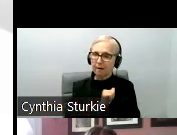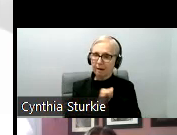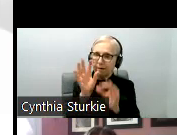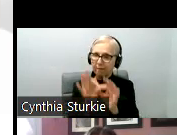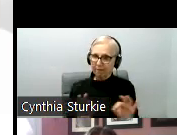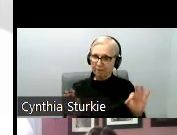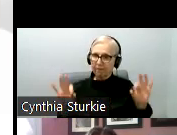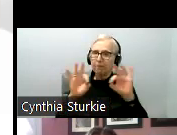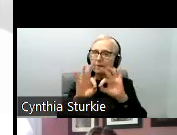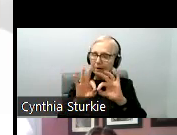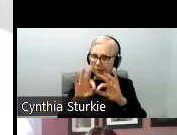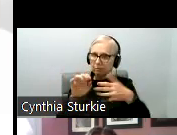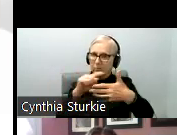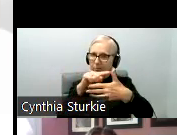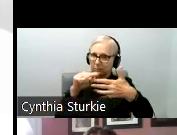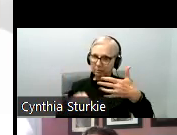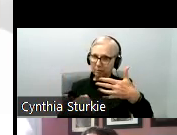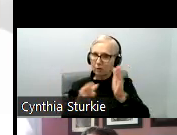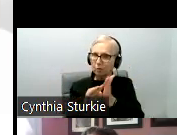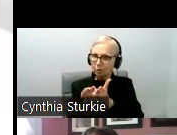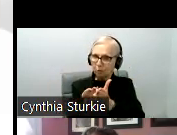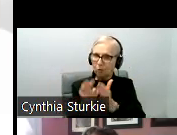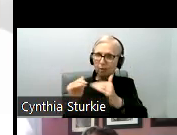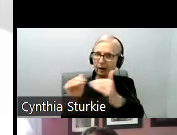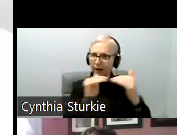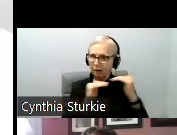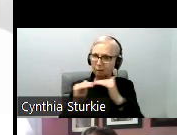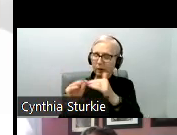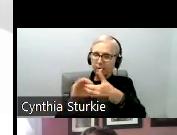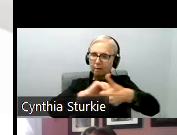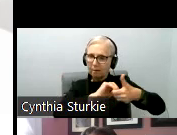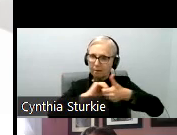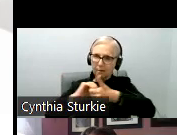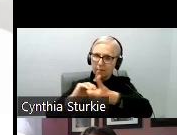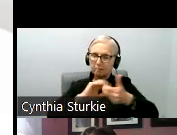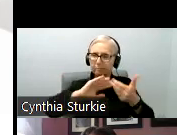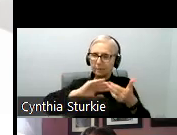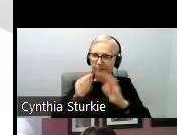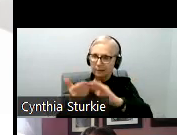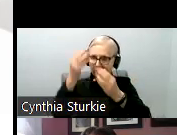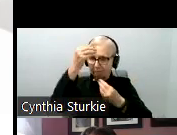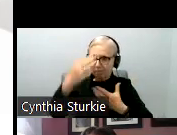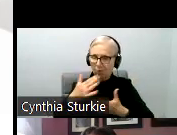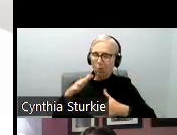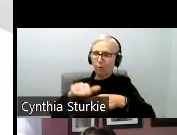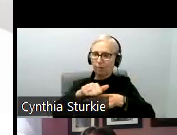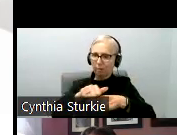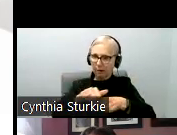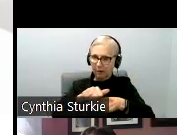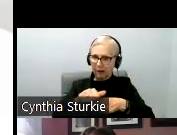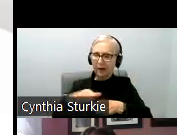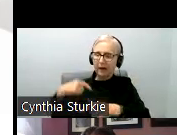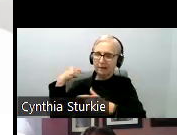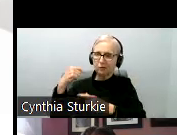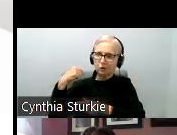values, which are truth, equity, collaboration, community-informed practice, and generational